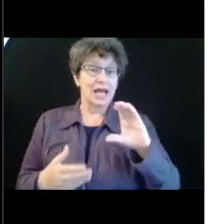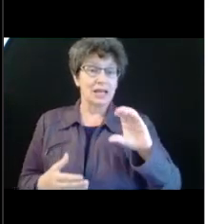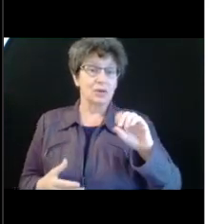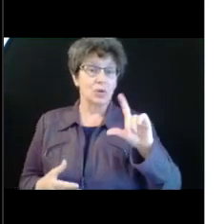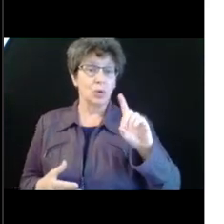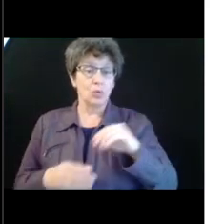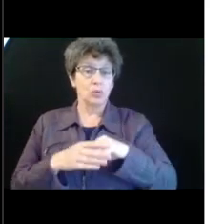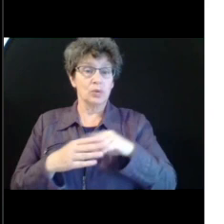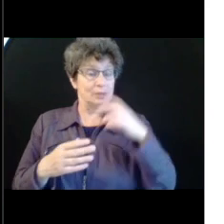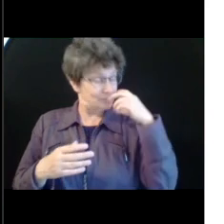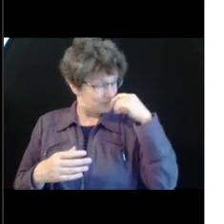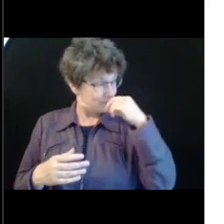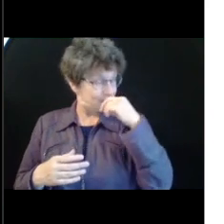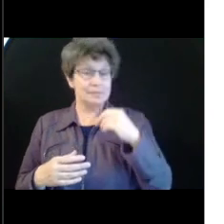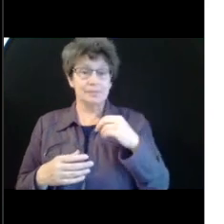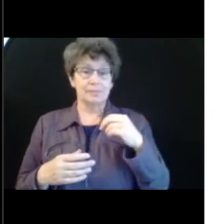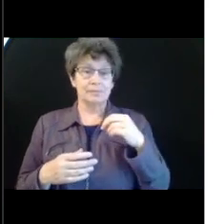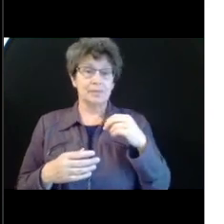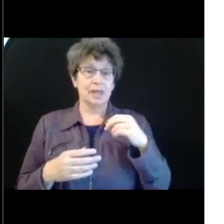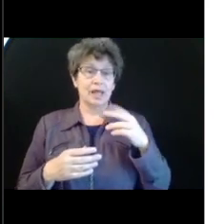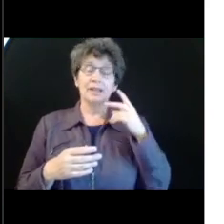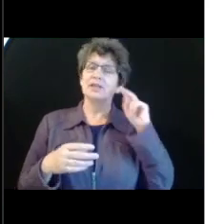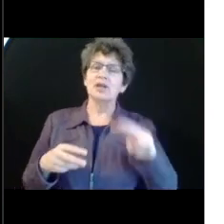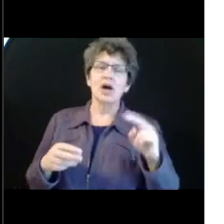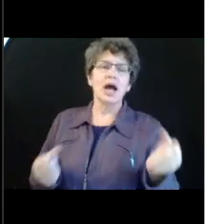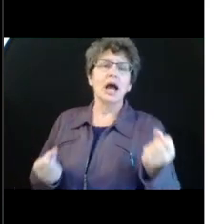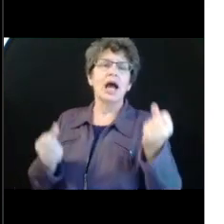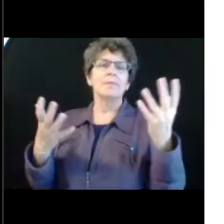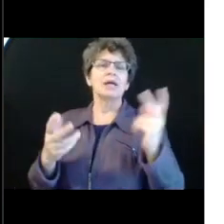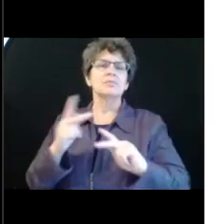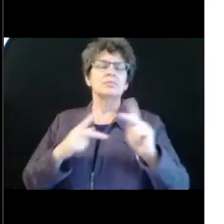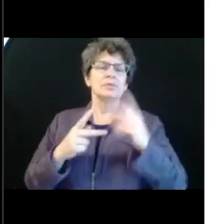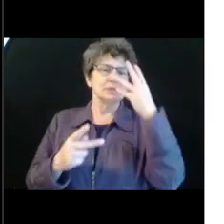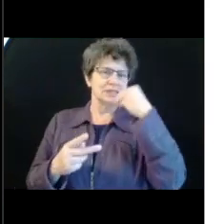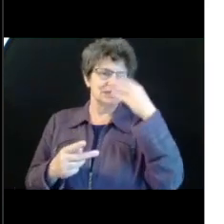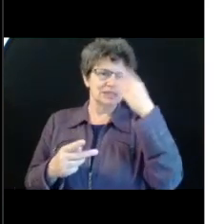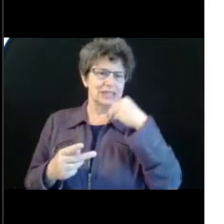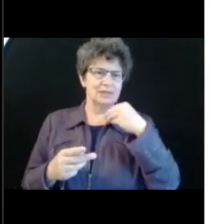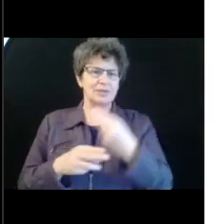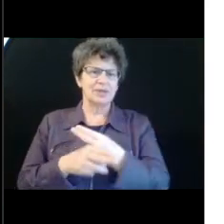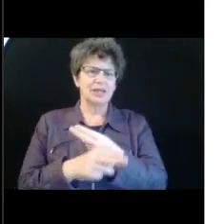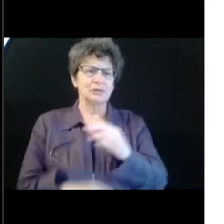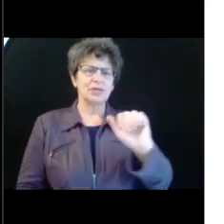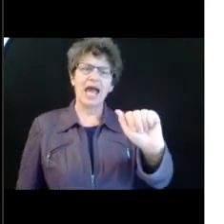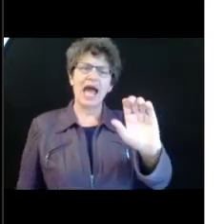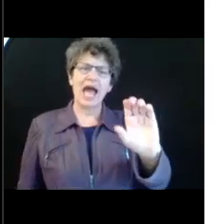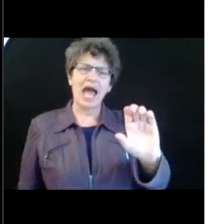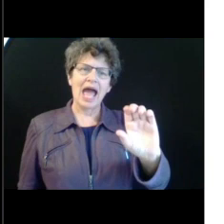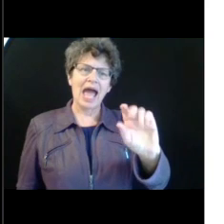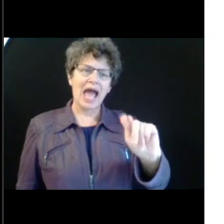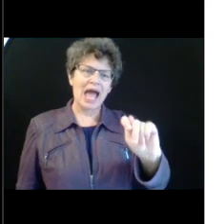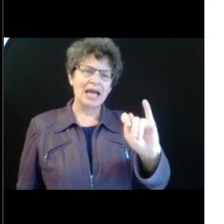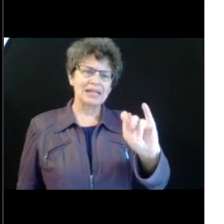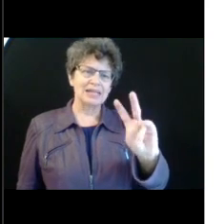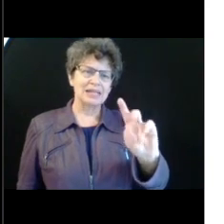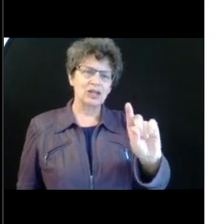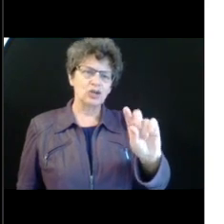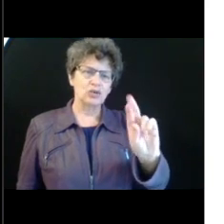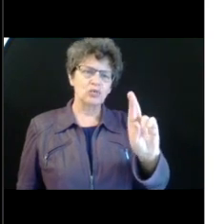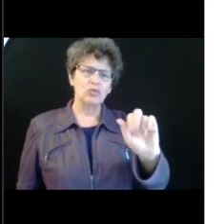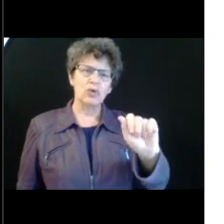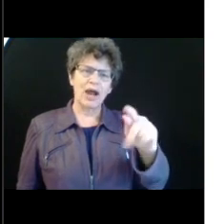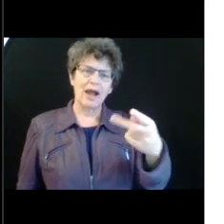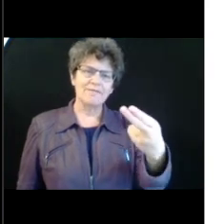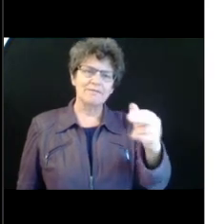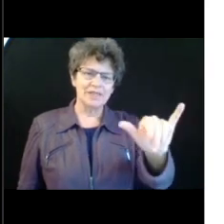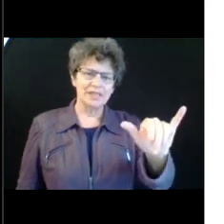what they did is they used something called actigraphy to measure their sleep the week to 2 weeks in advance